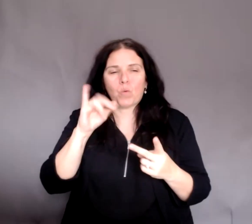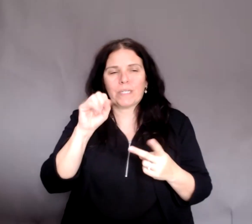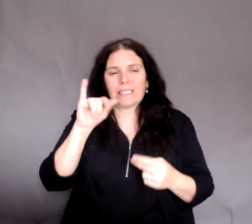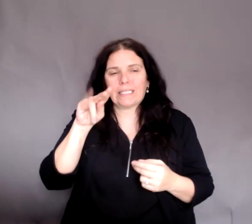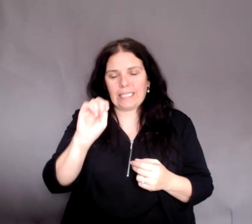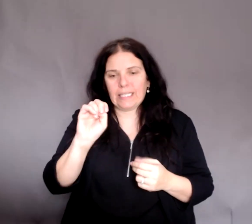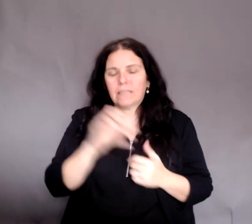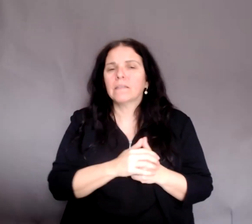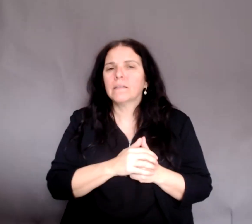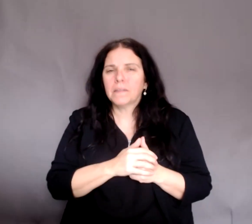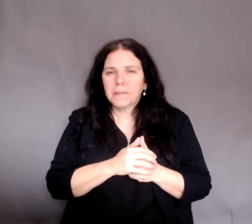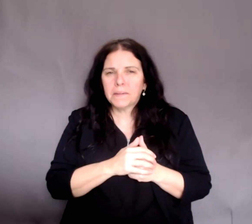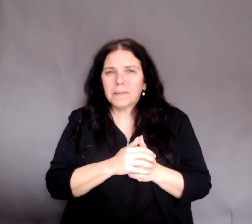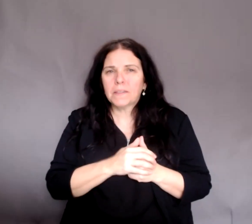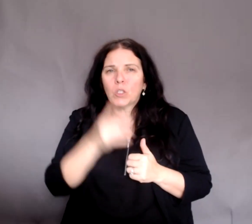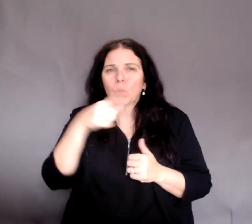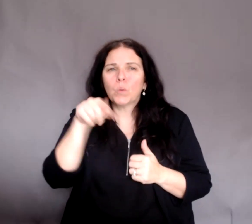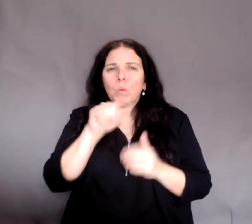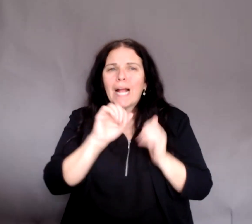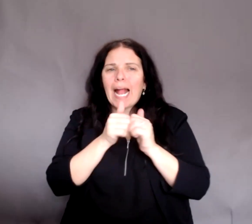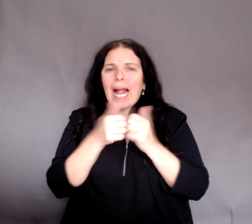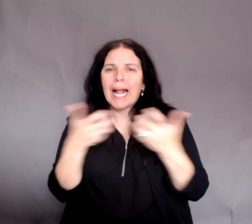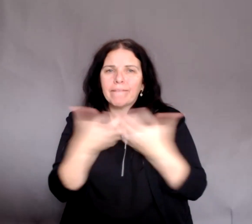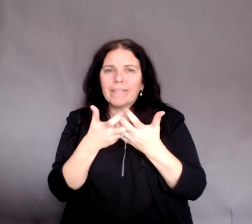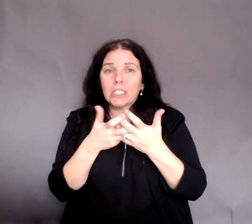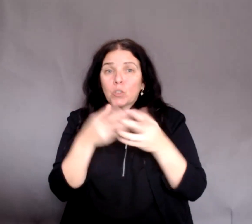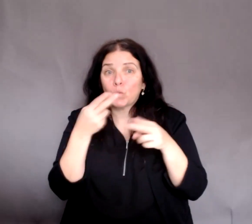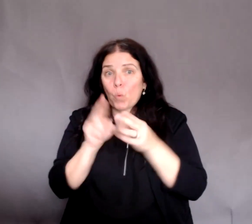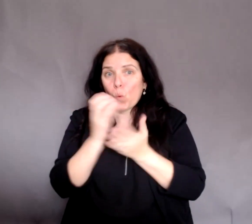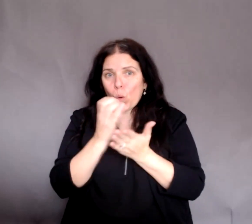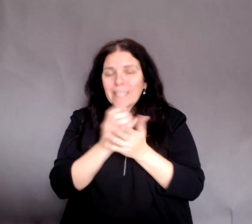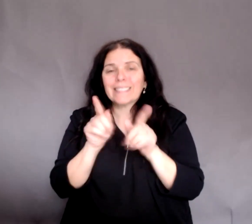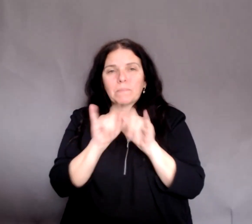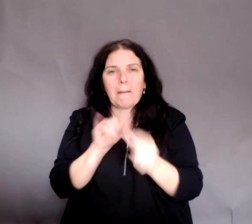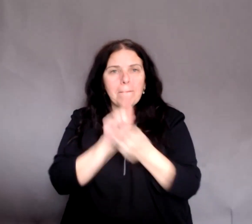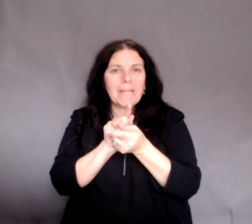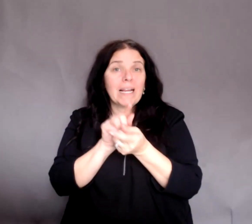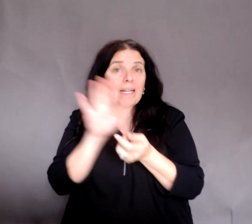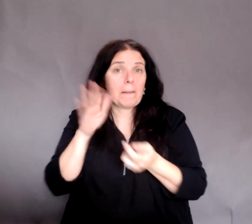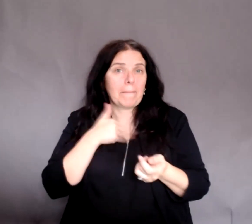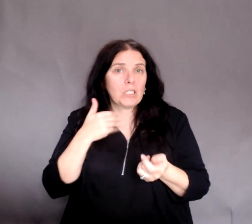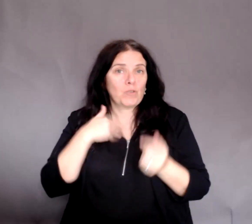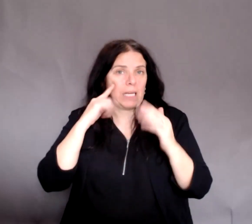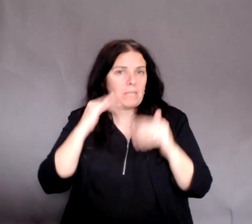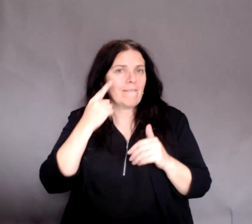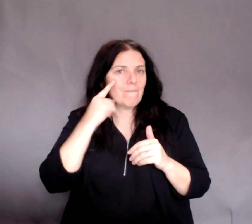How do you fit short courses in and meet the ministry's expectations for length of training?